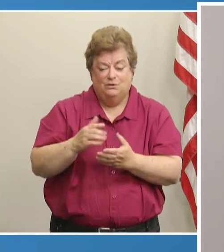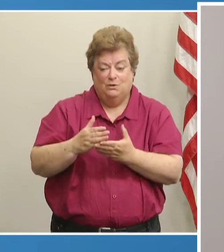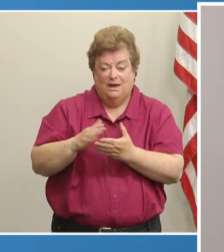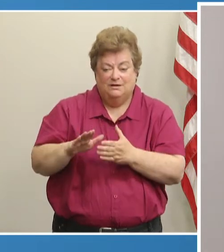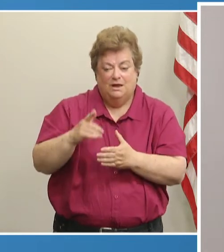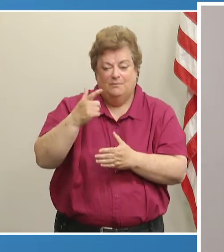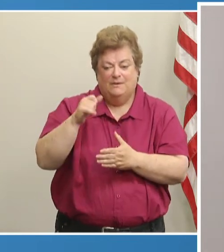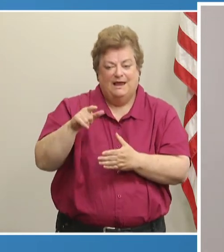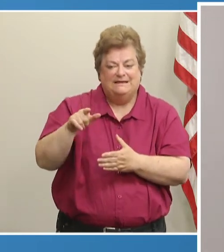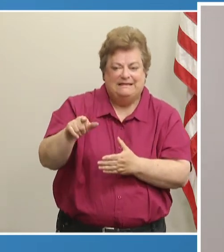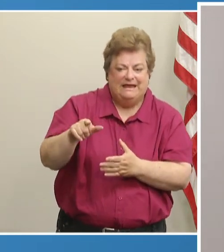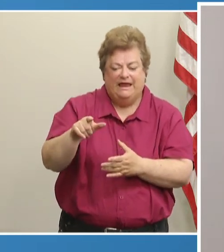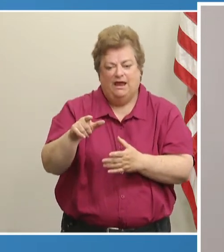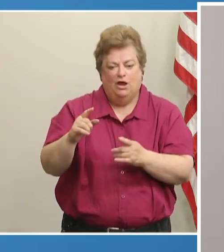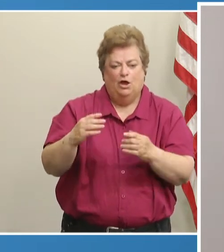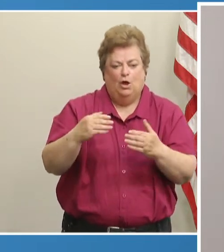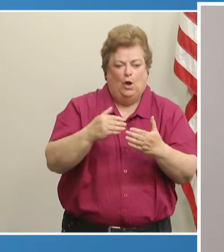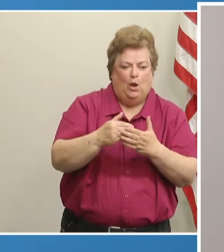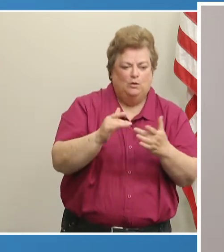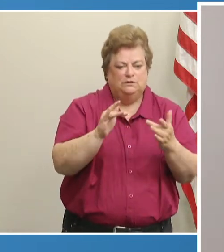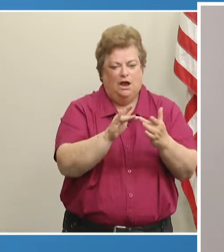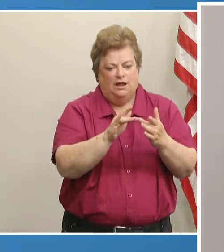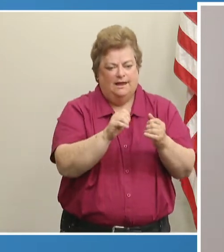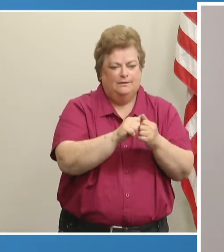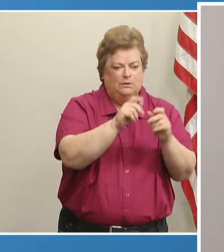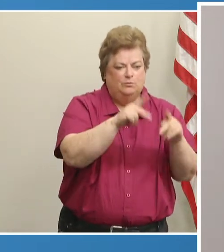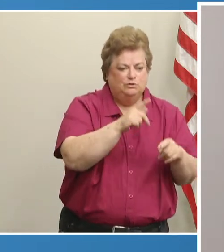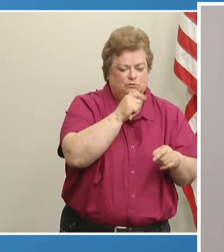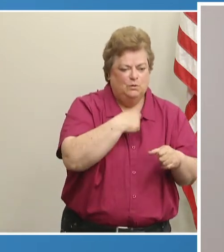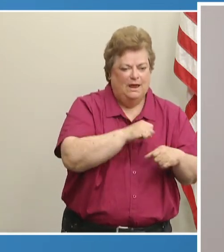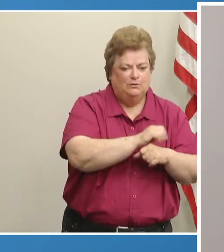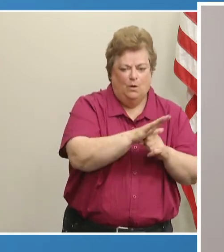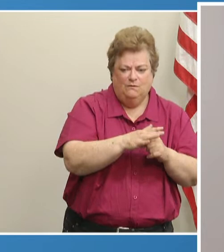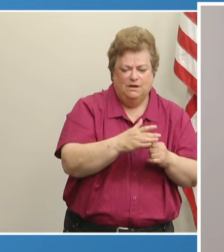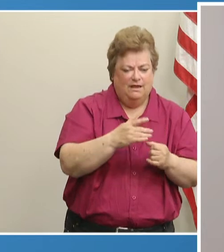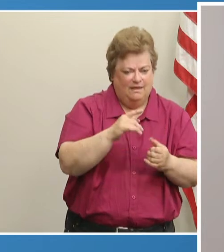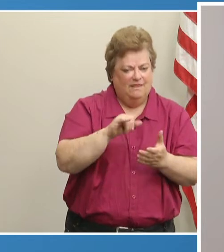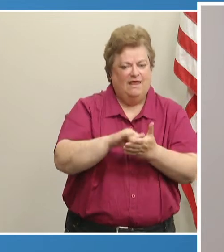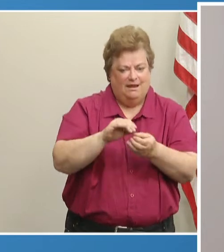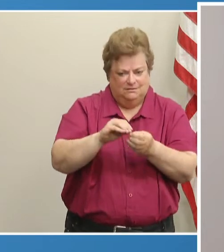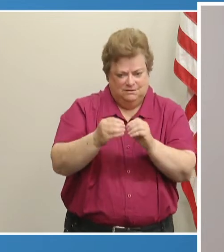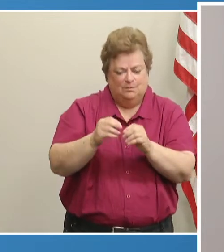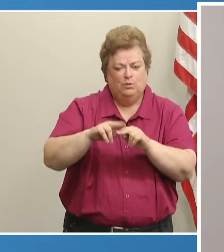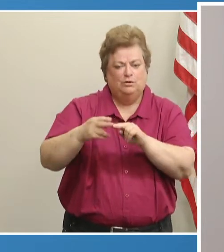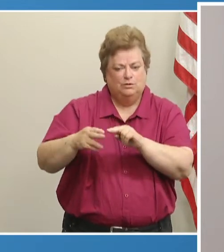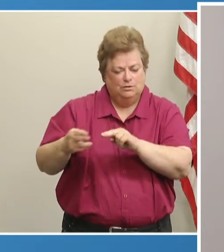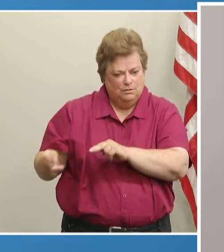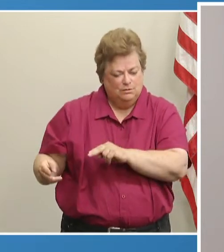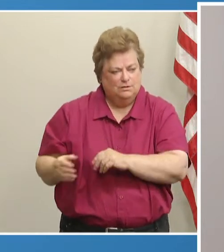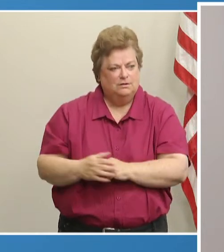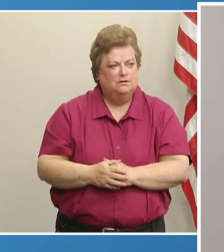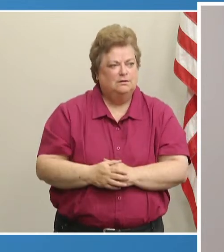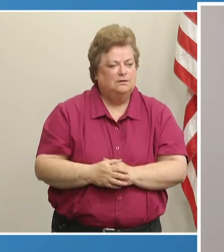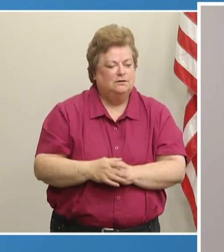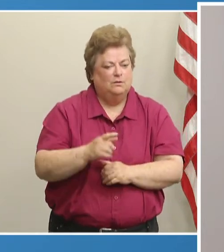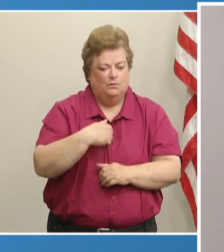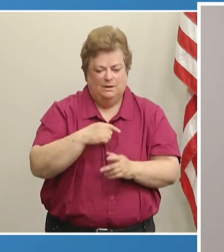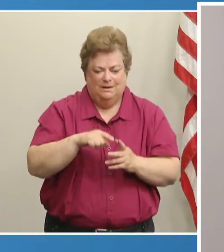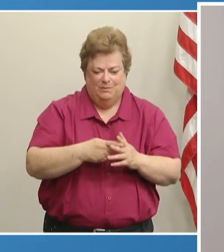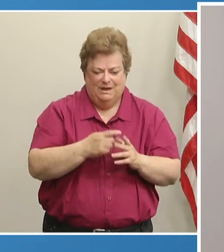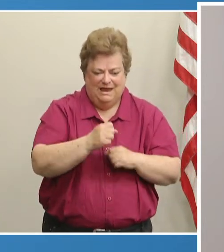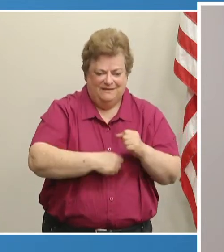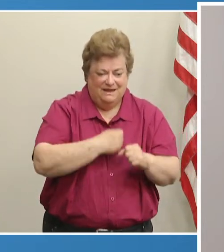drop. So I think that plays out in our remote learning numbers that are under 14% today. Many will recall we began the year at